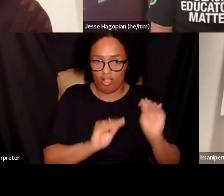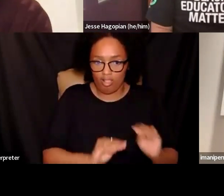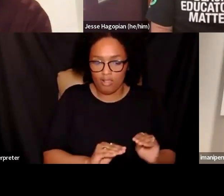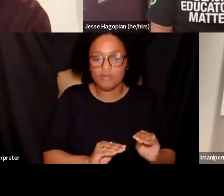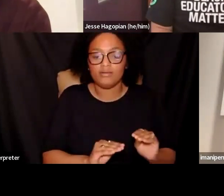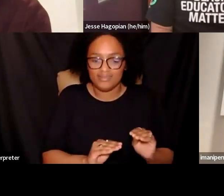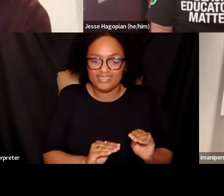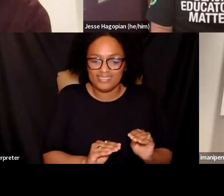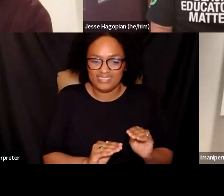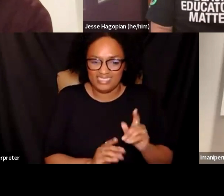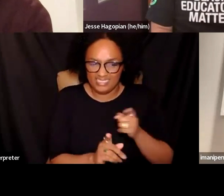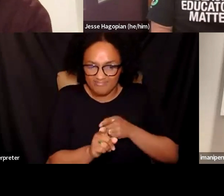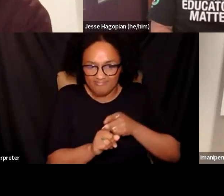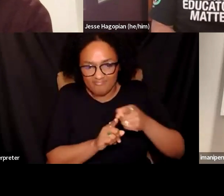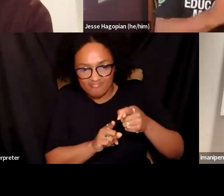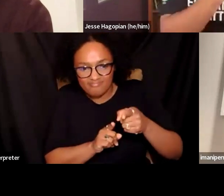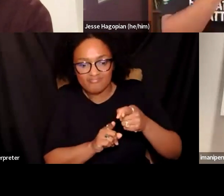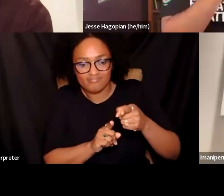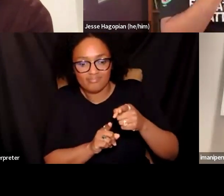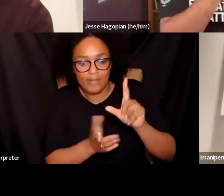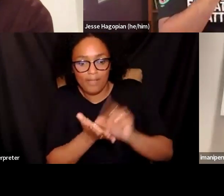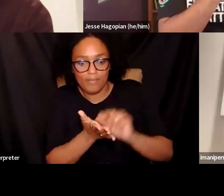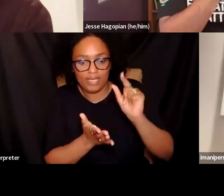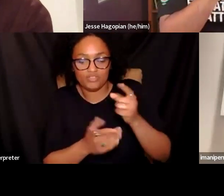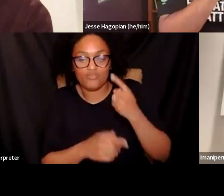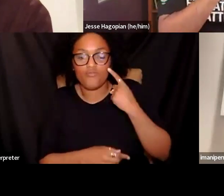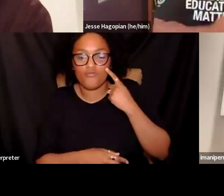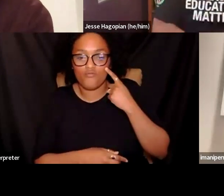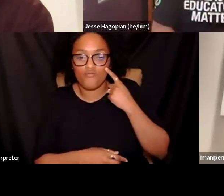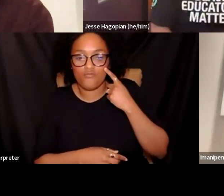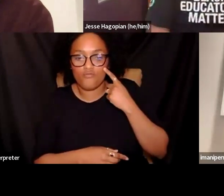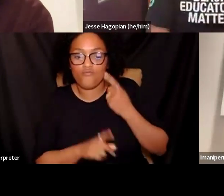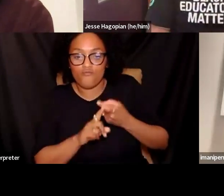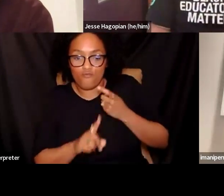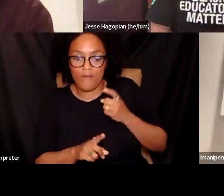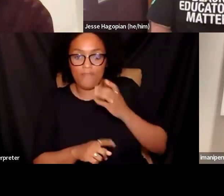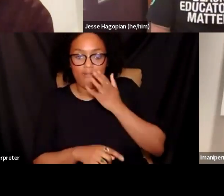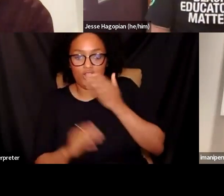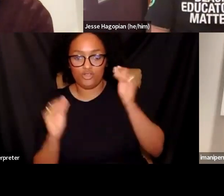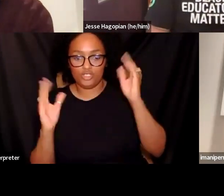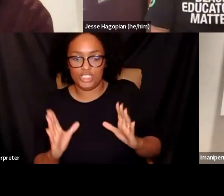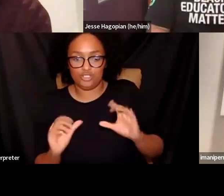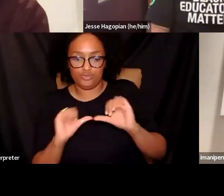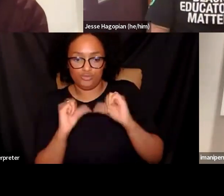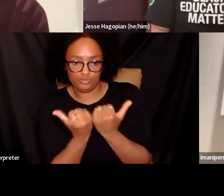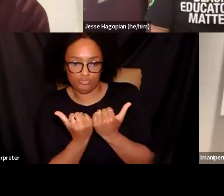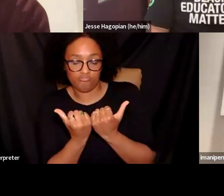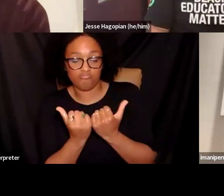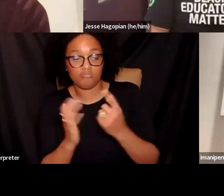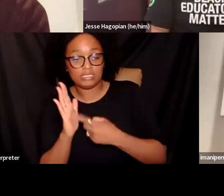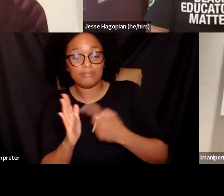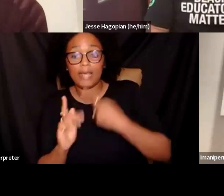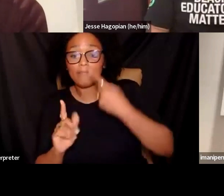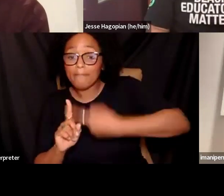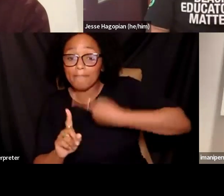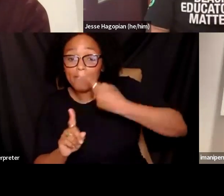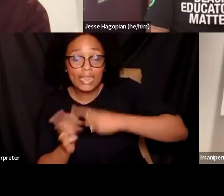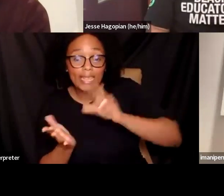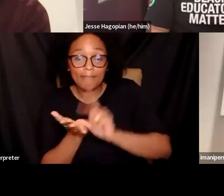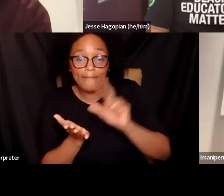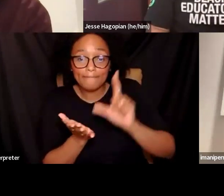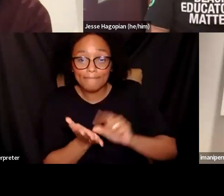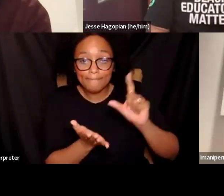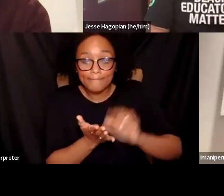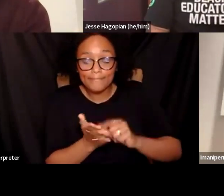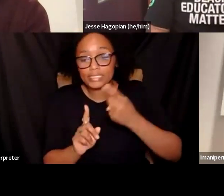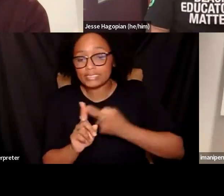Teacher Association. So these were journals that were published sometimes monthly, sometimes quarterly. Some of them from certain states